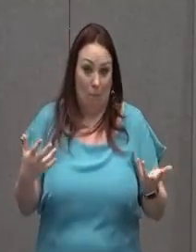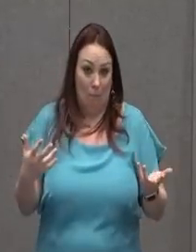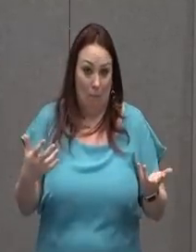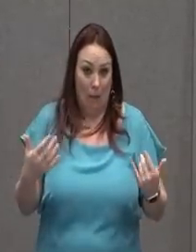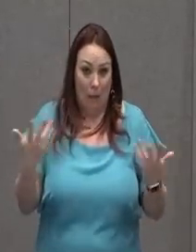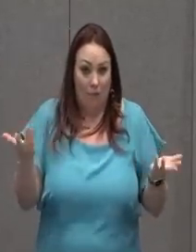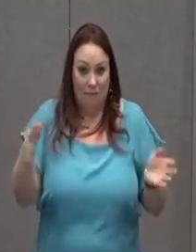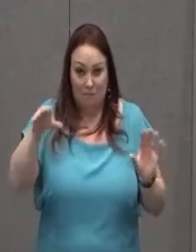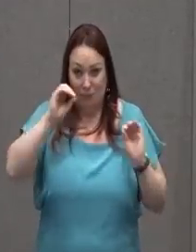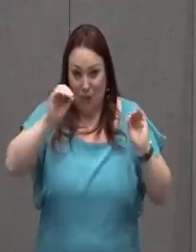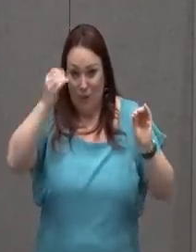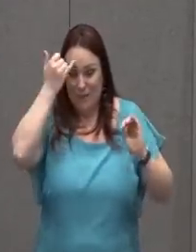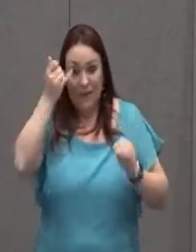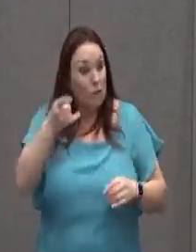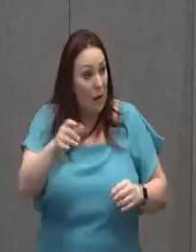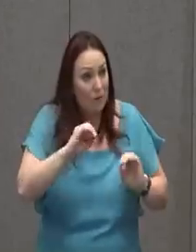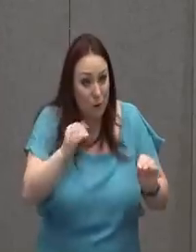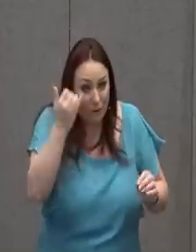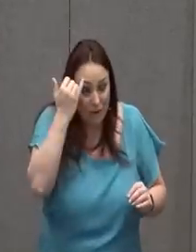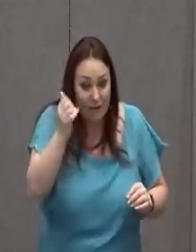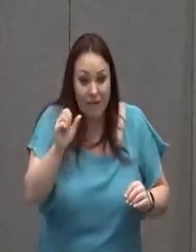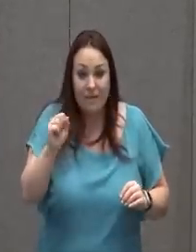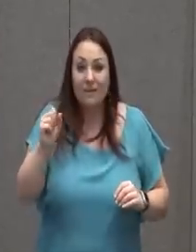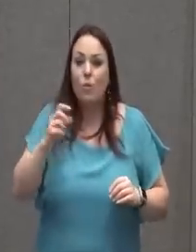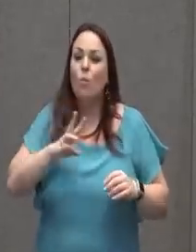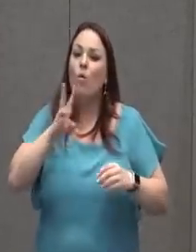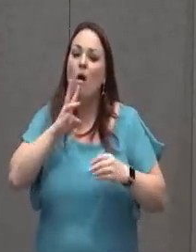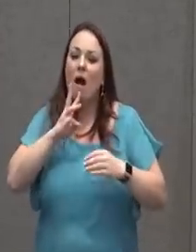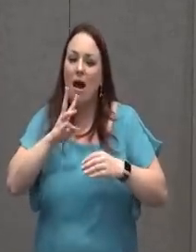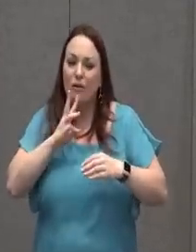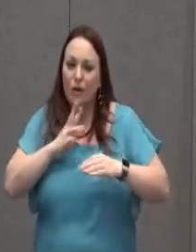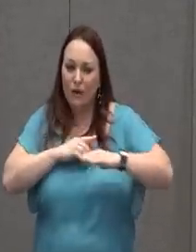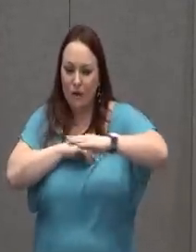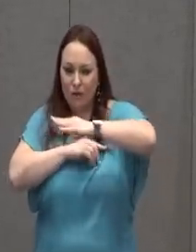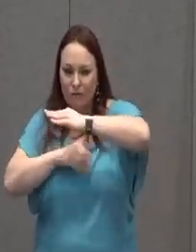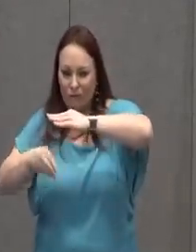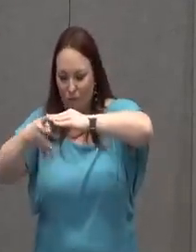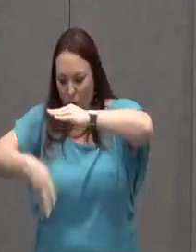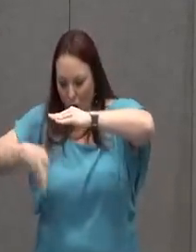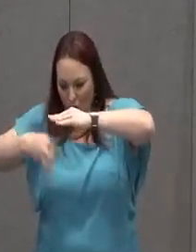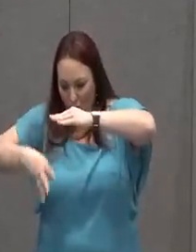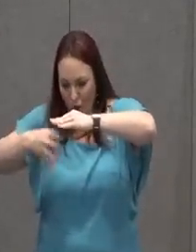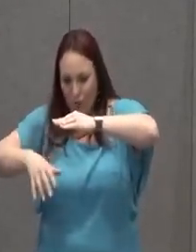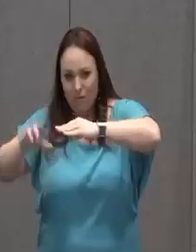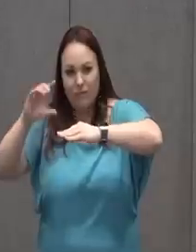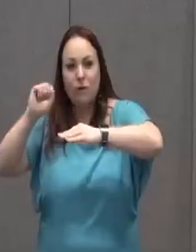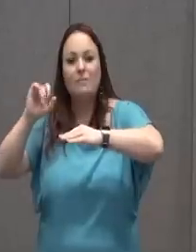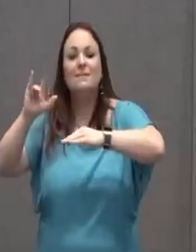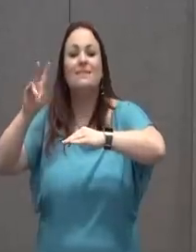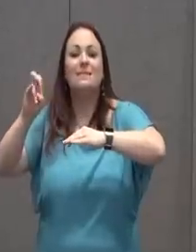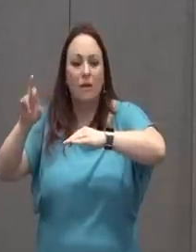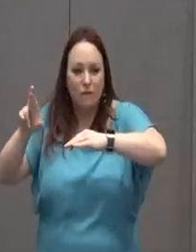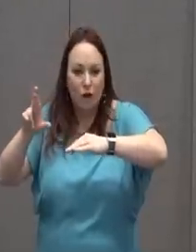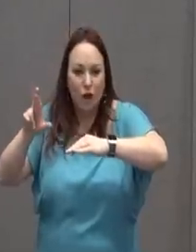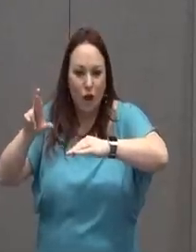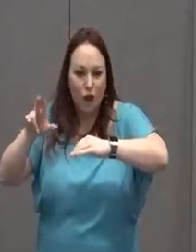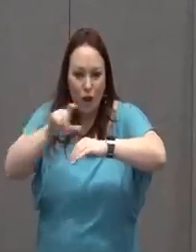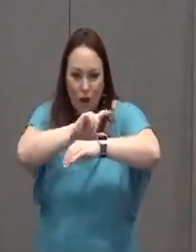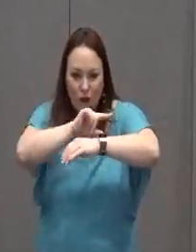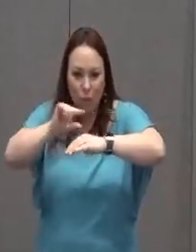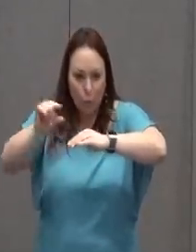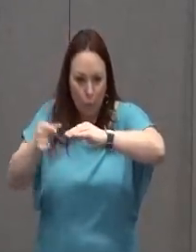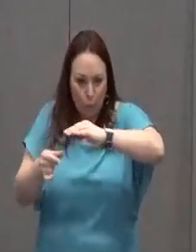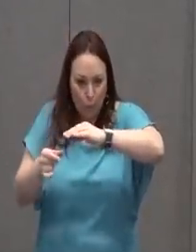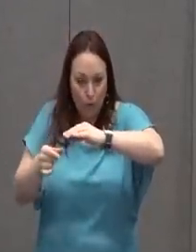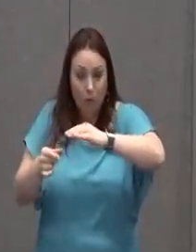I have no idea. You have no idea? Steam? A waterfall pouring from Steam? A silver tube. Oh, sink?